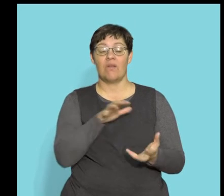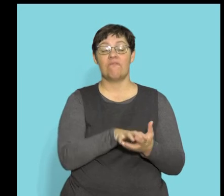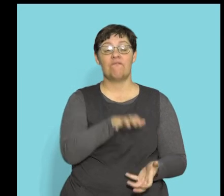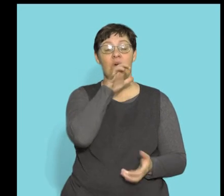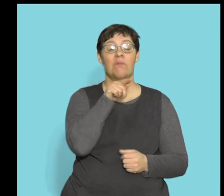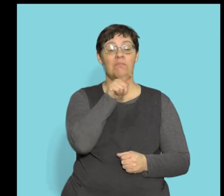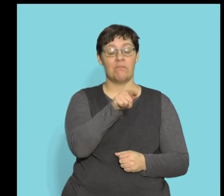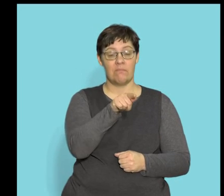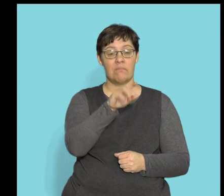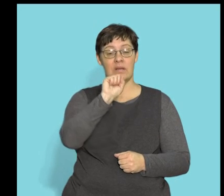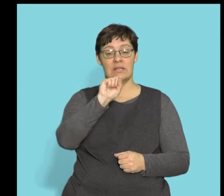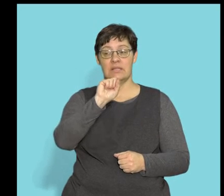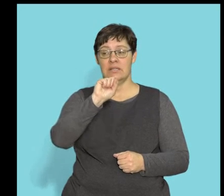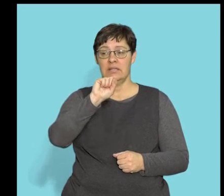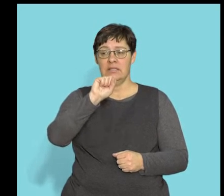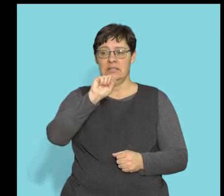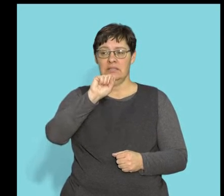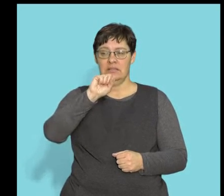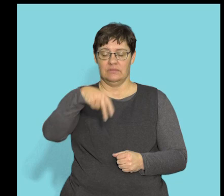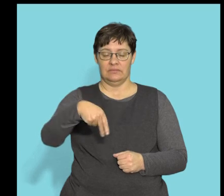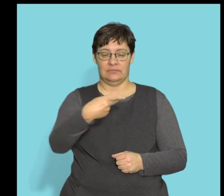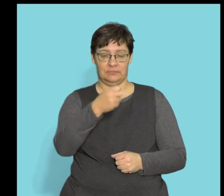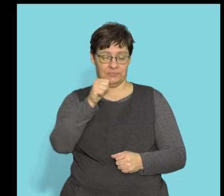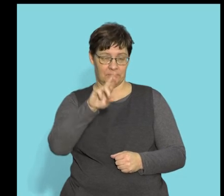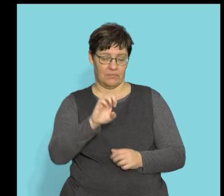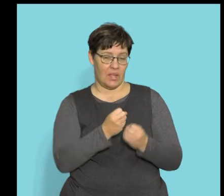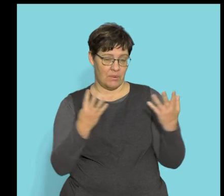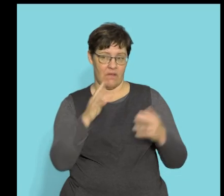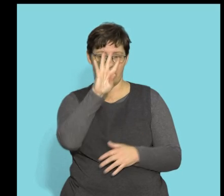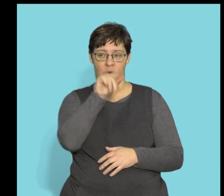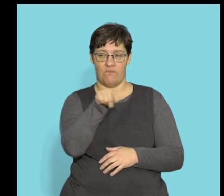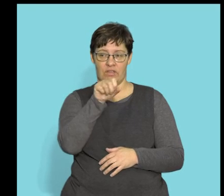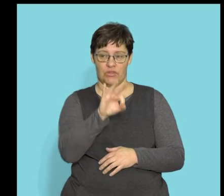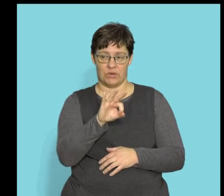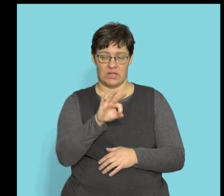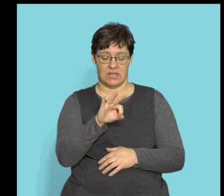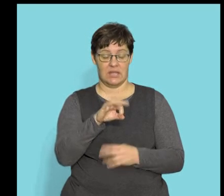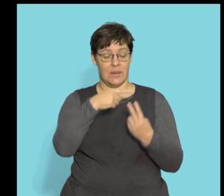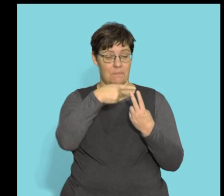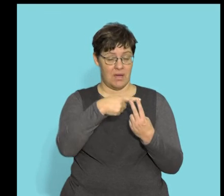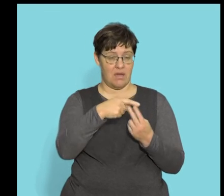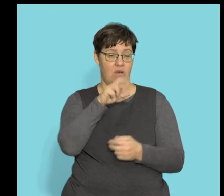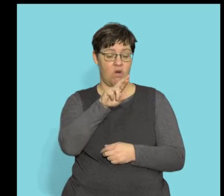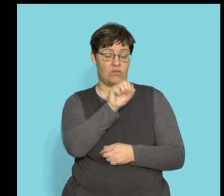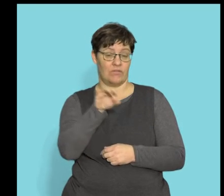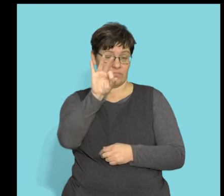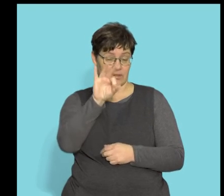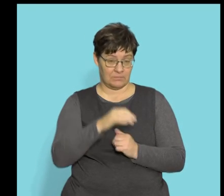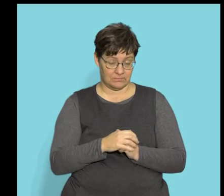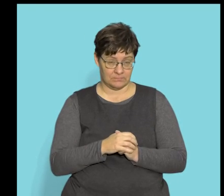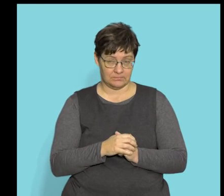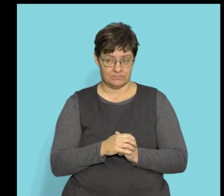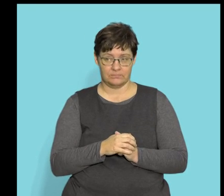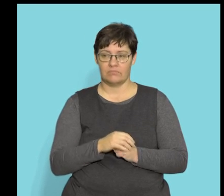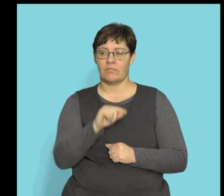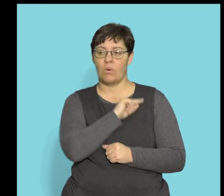So the volume of a sphere is 4/3 pi times r cubed.